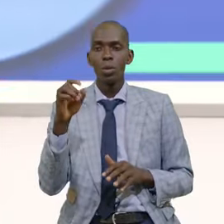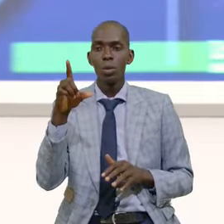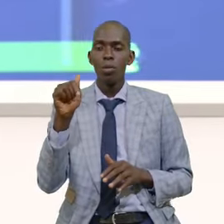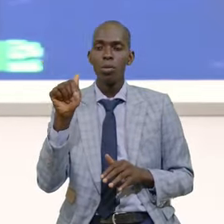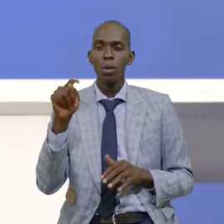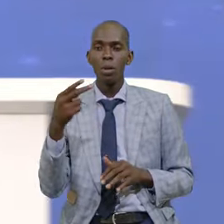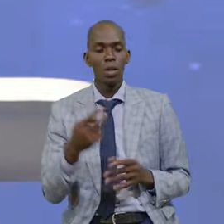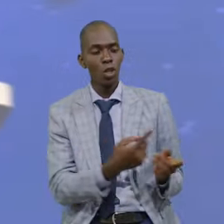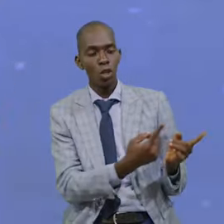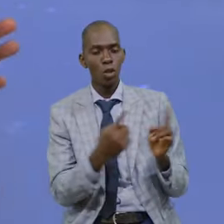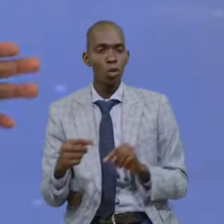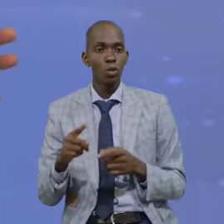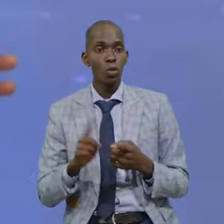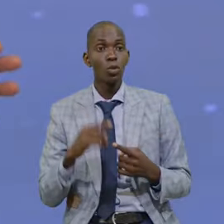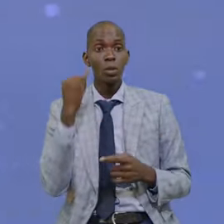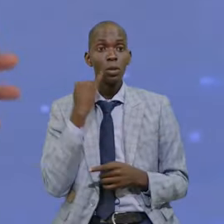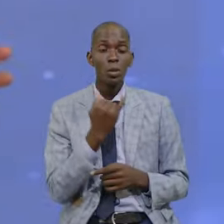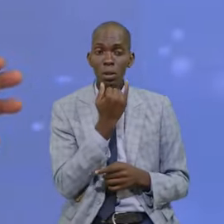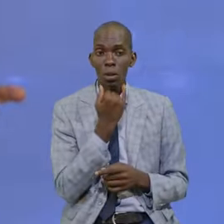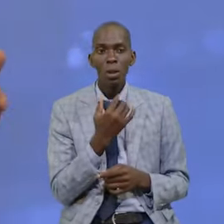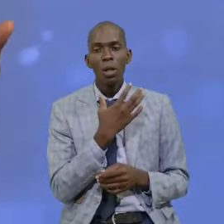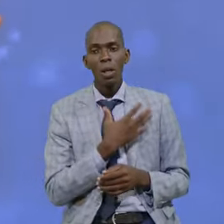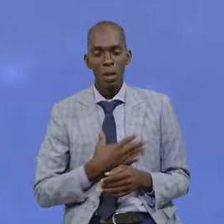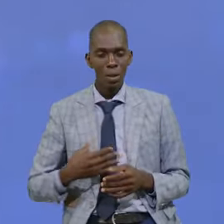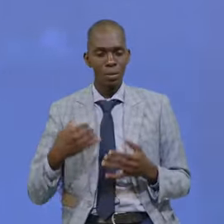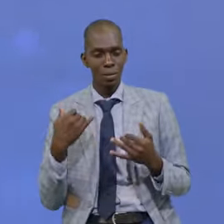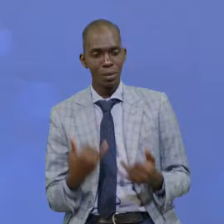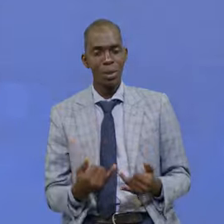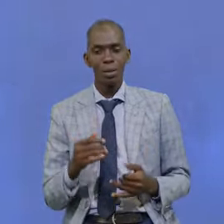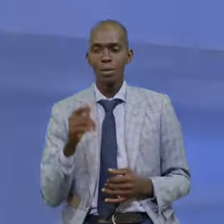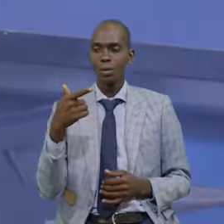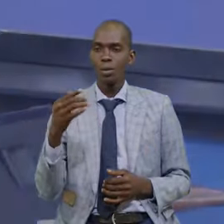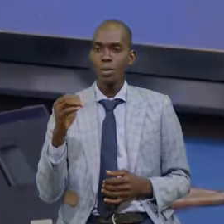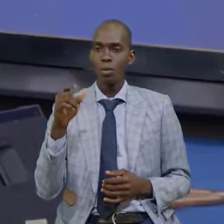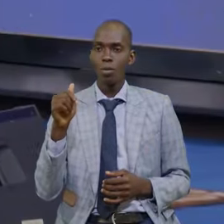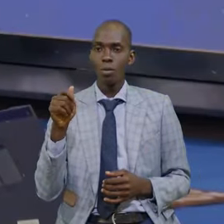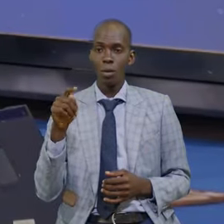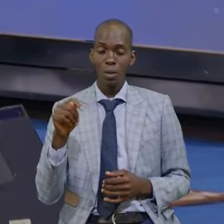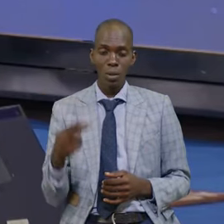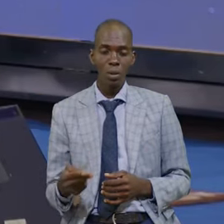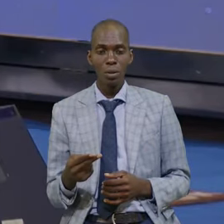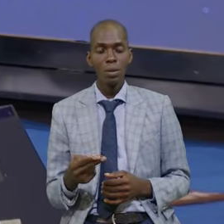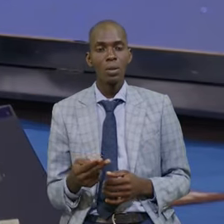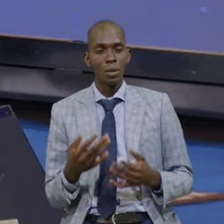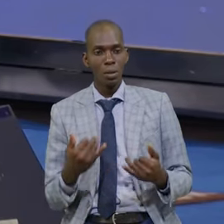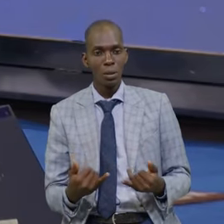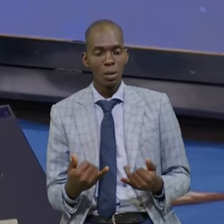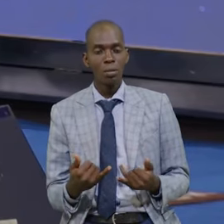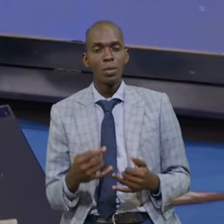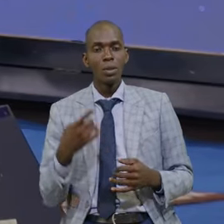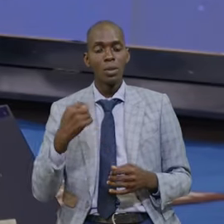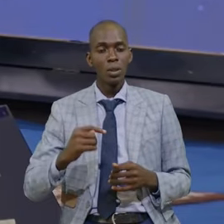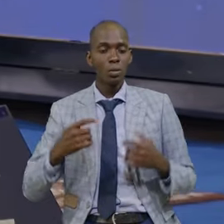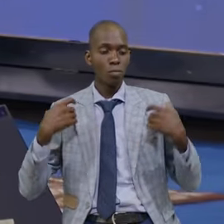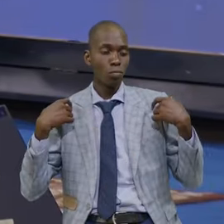is saying now, he blocks the way that Goliath, the giant of Gath, will